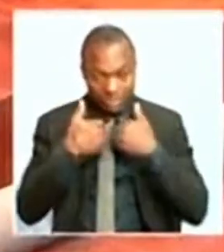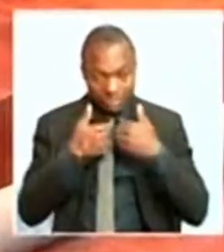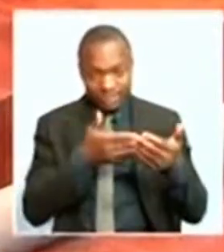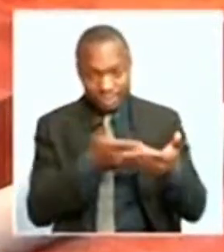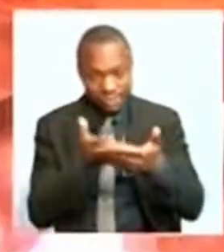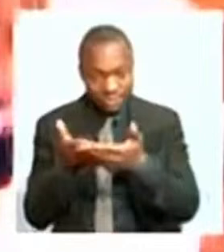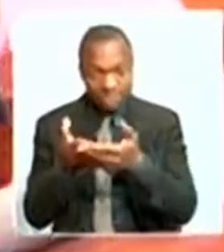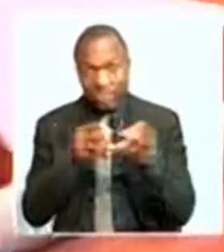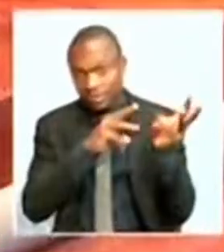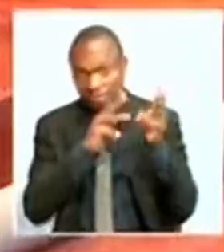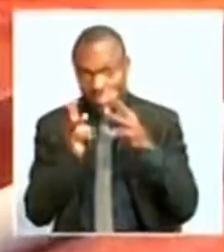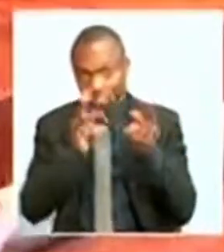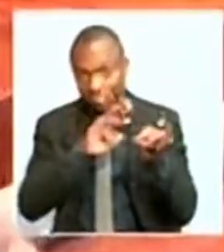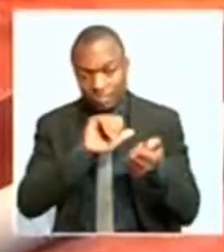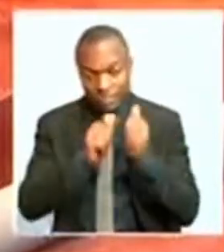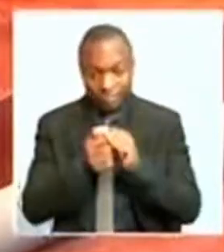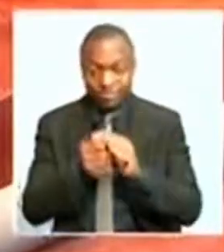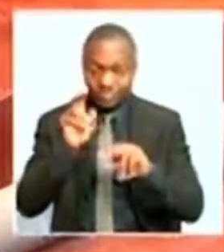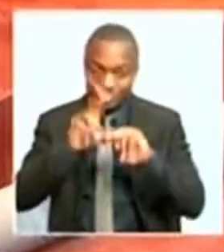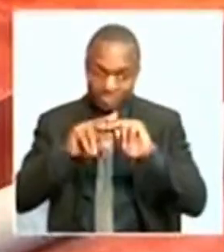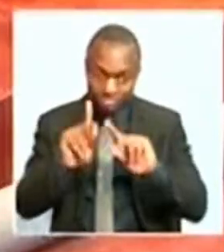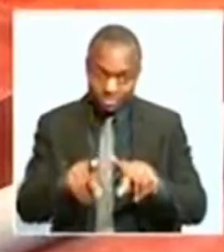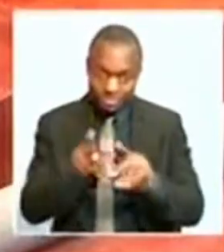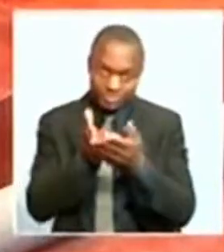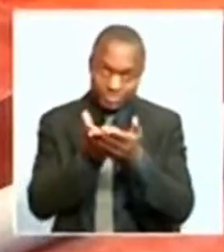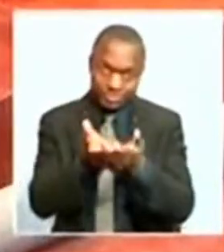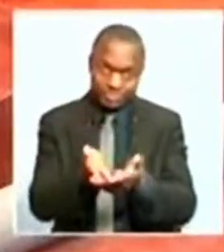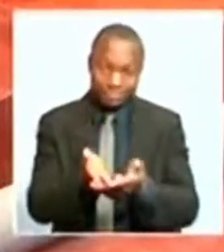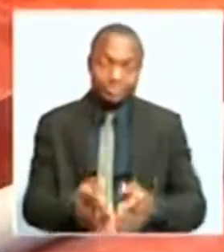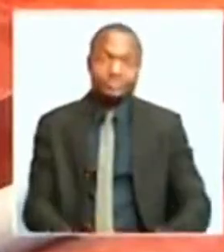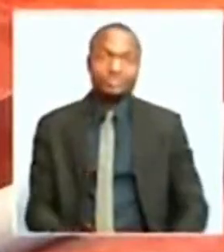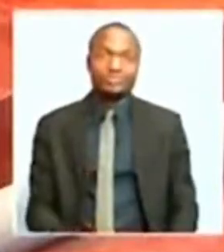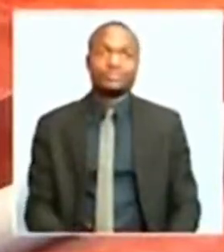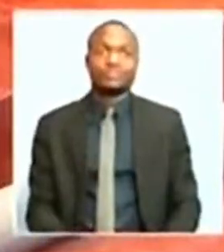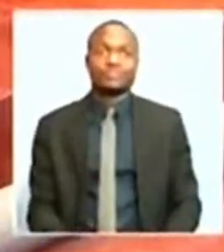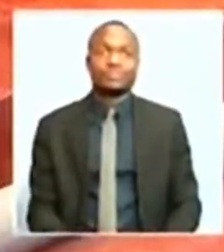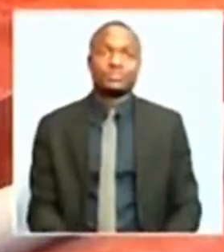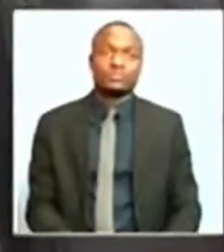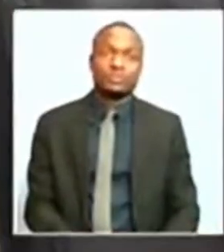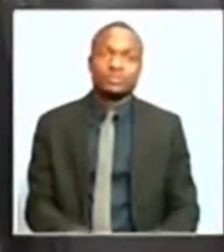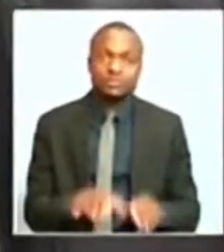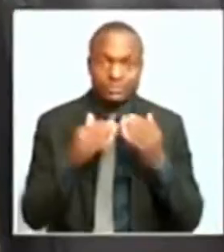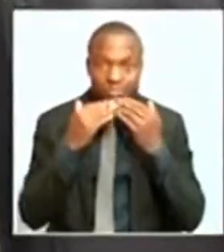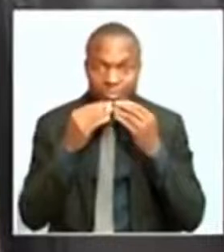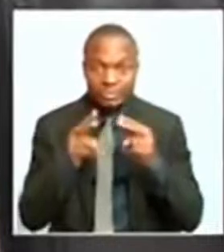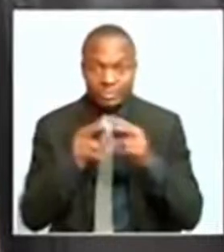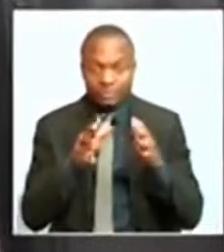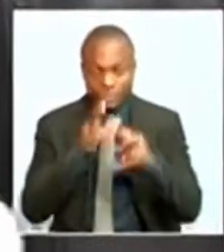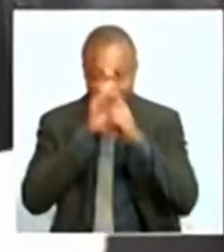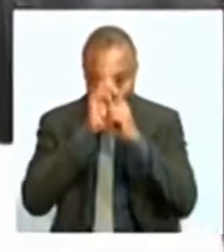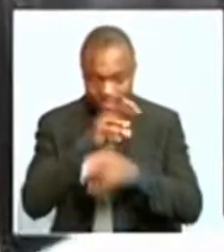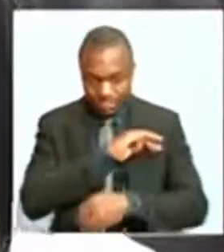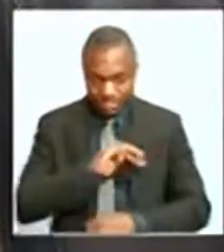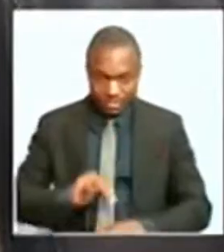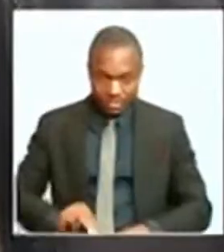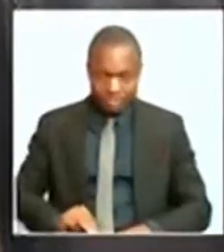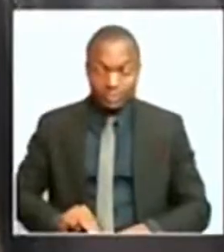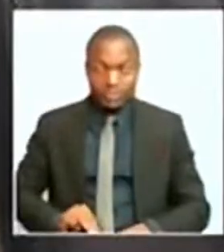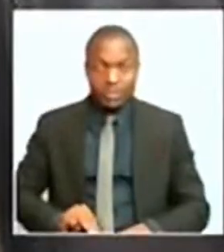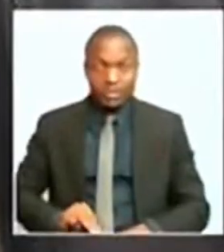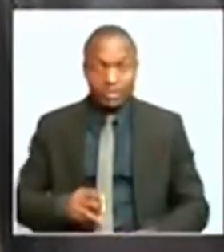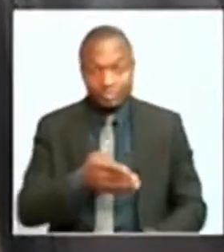extreme weather events. Madam Chairperson, I submit. Thank you so much, honorable members. Follow-up questions.